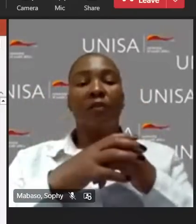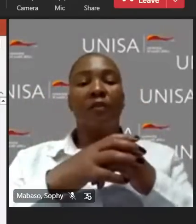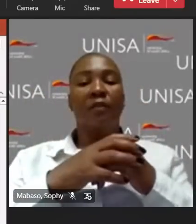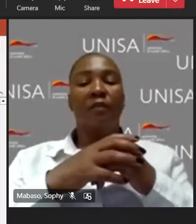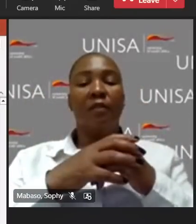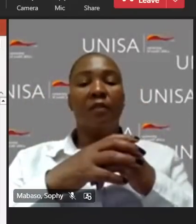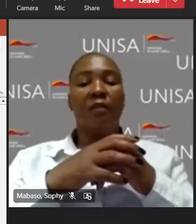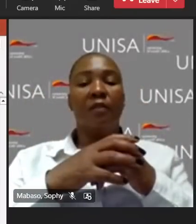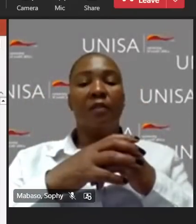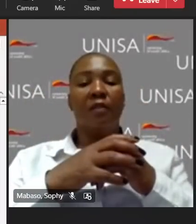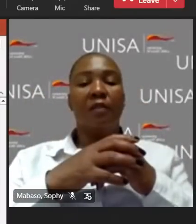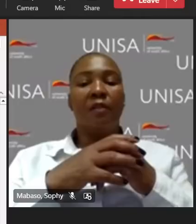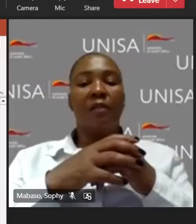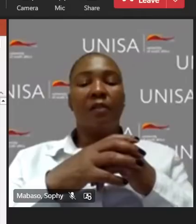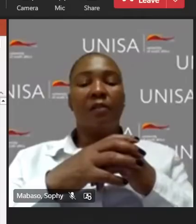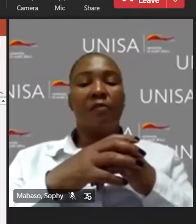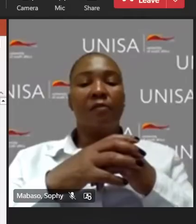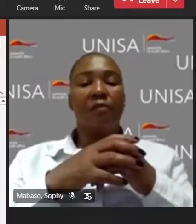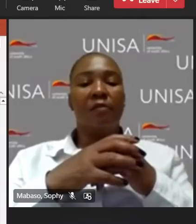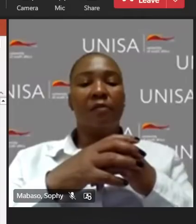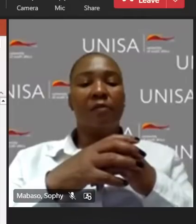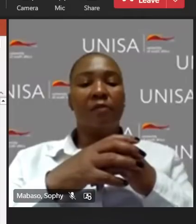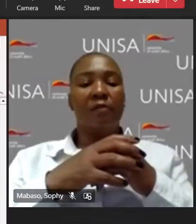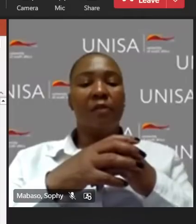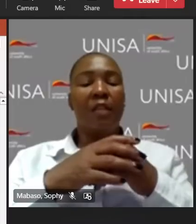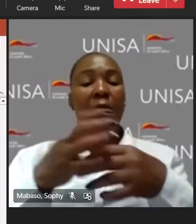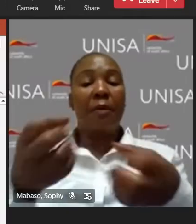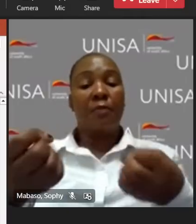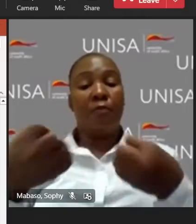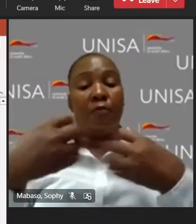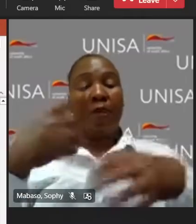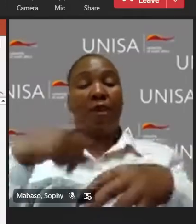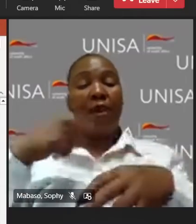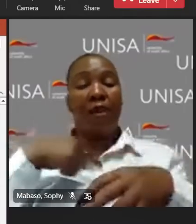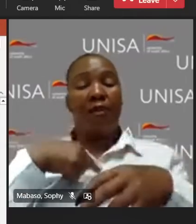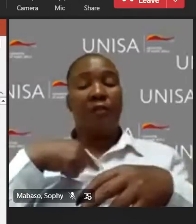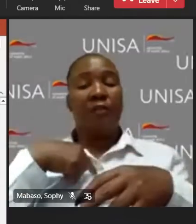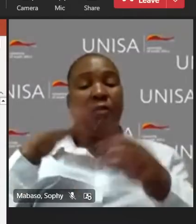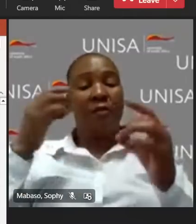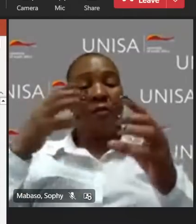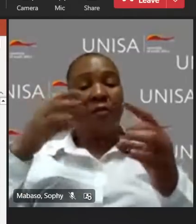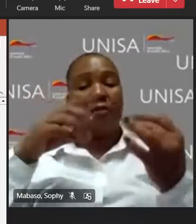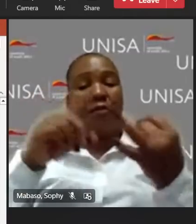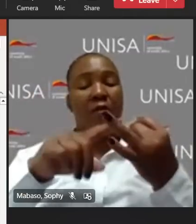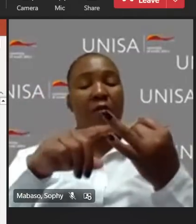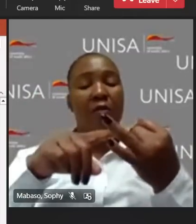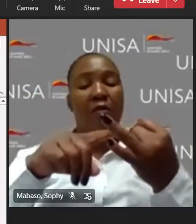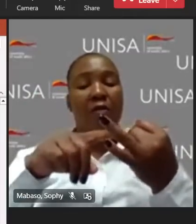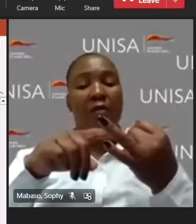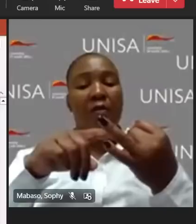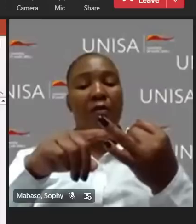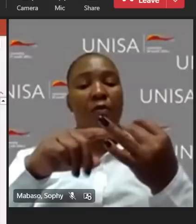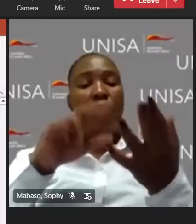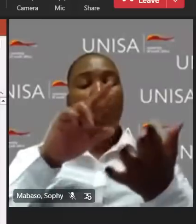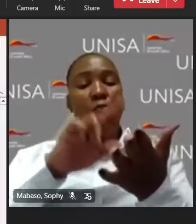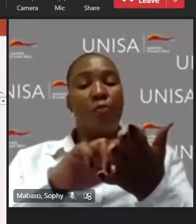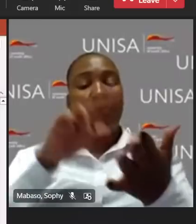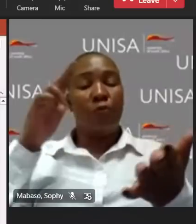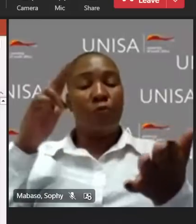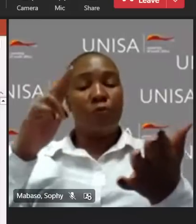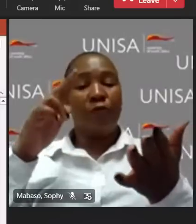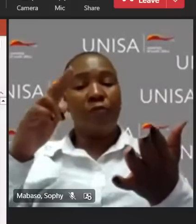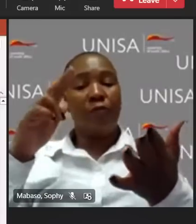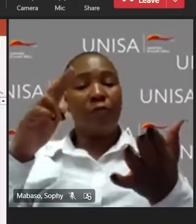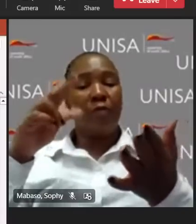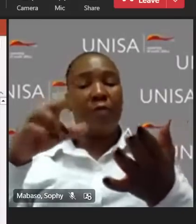to reside in South Africa. They must provide that. They must provide the proof of that address, the proof